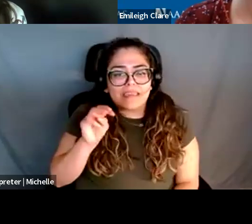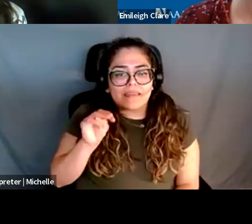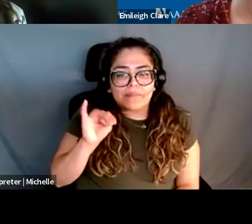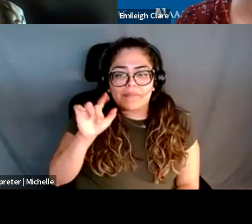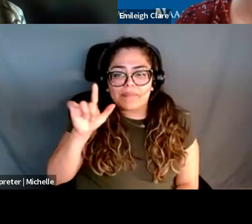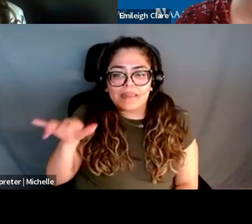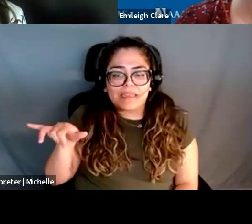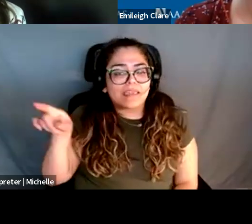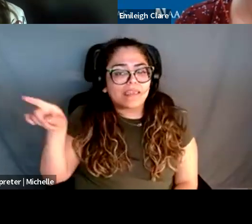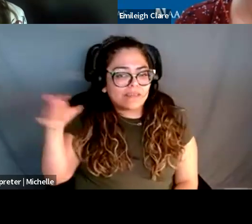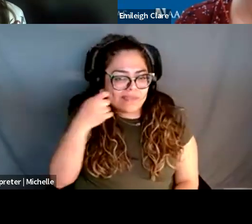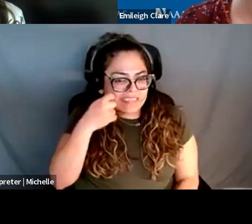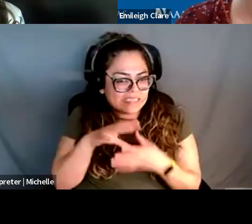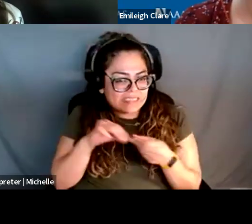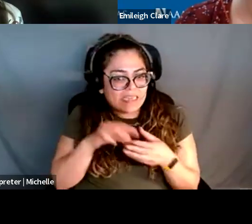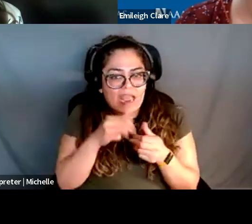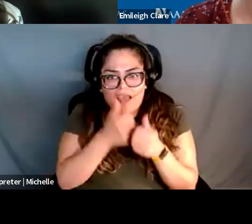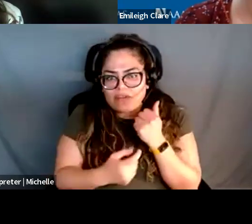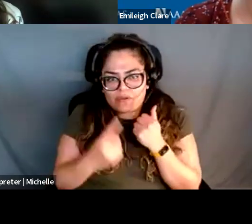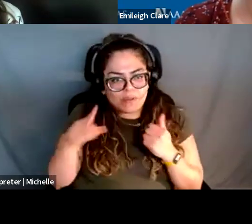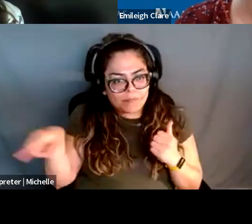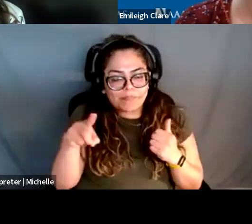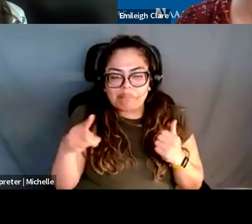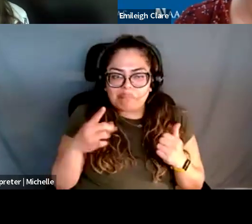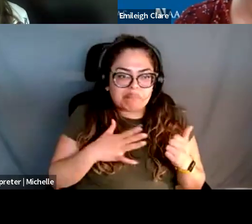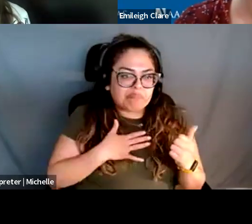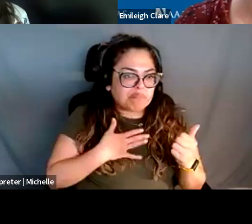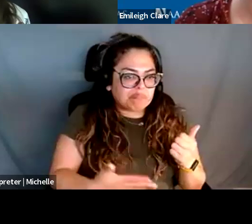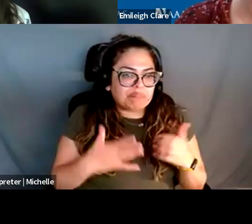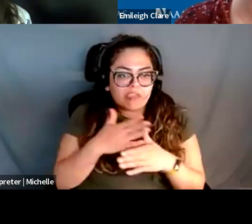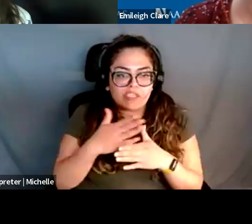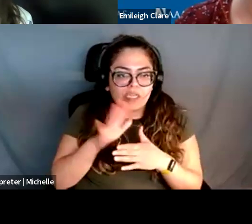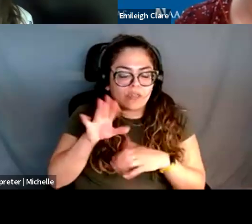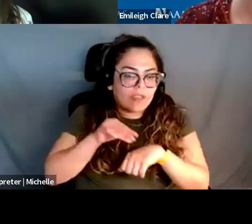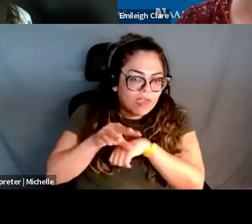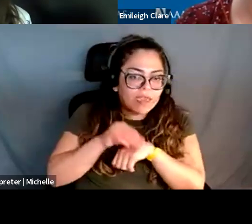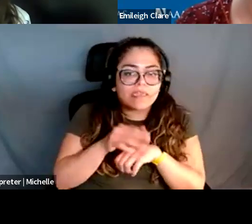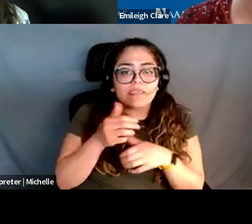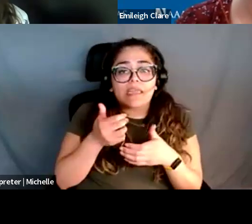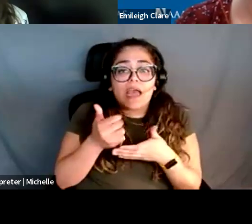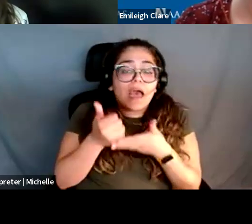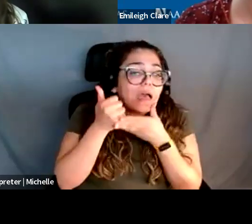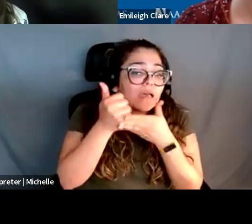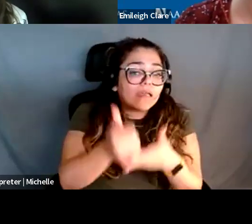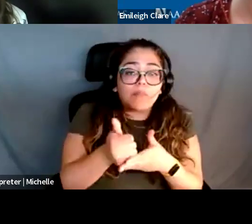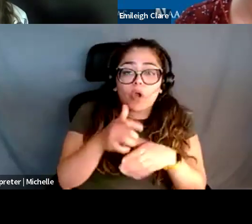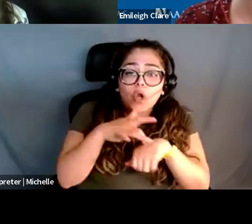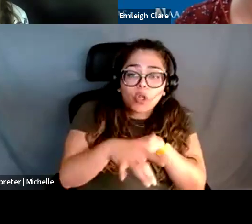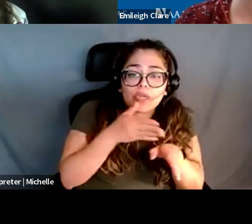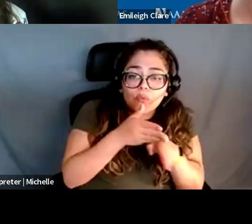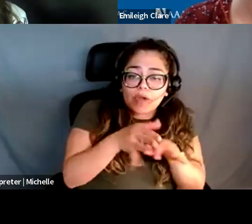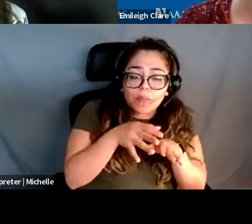mentioned, they're so willing to, share their advice, help students and early career professionals, especially in any way that they